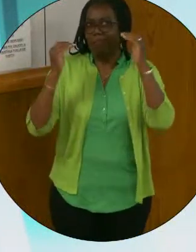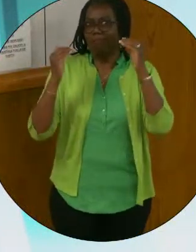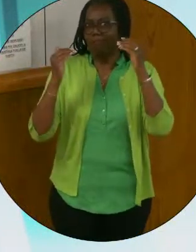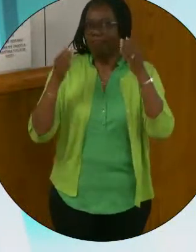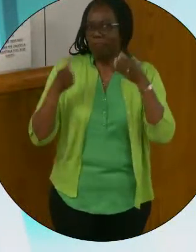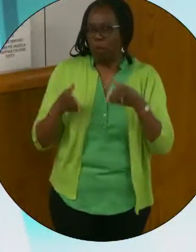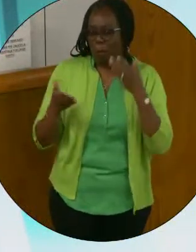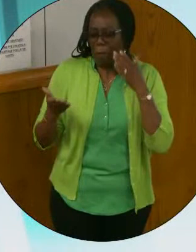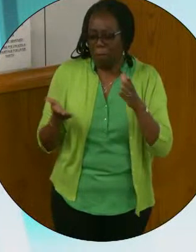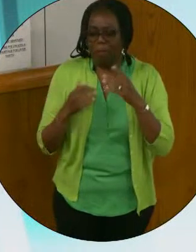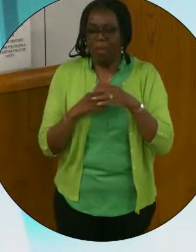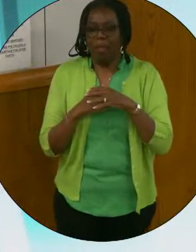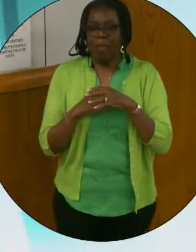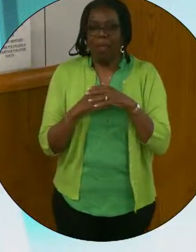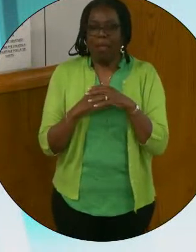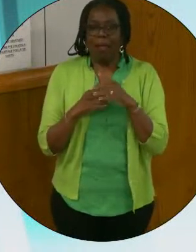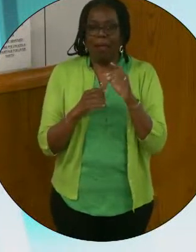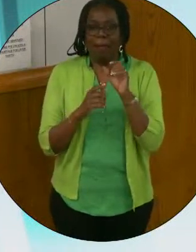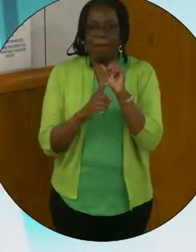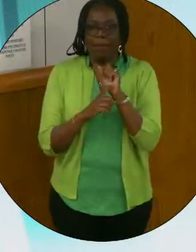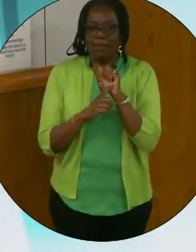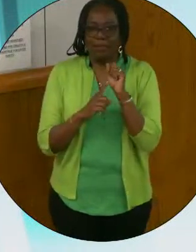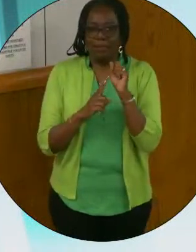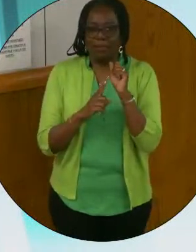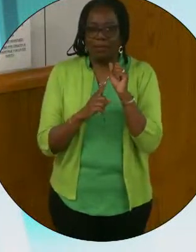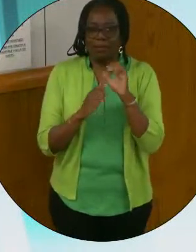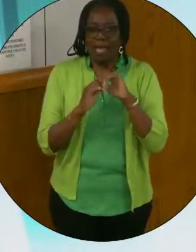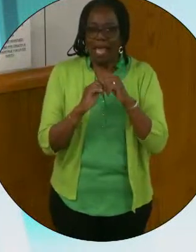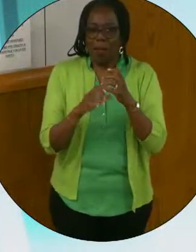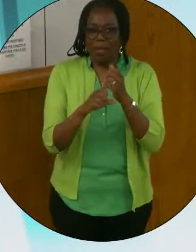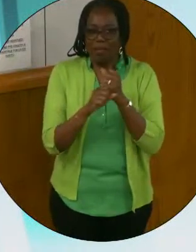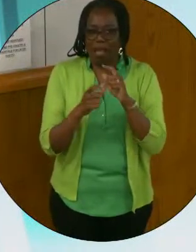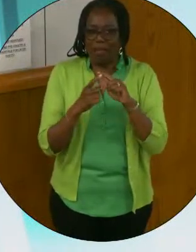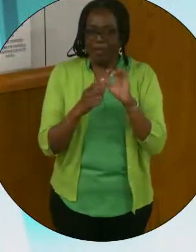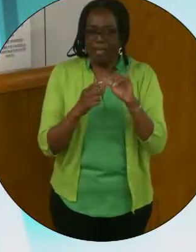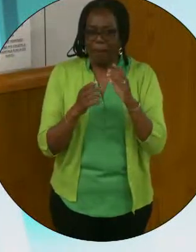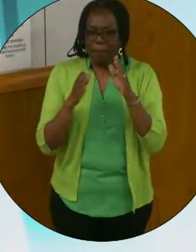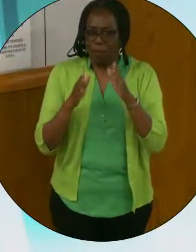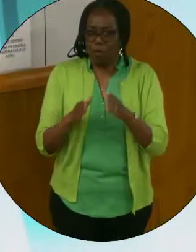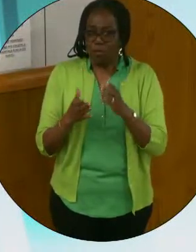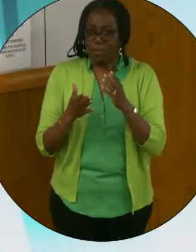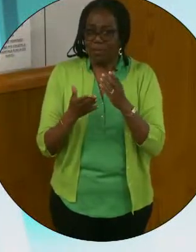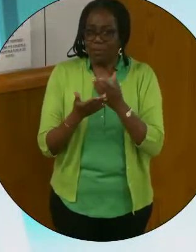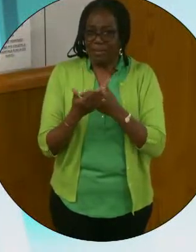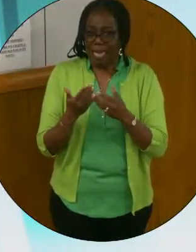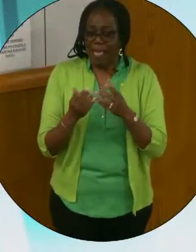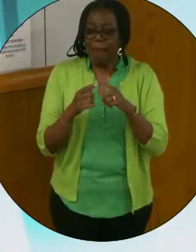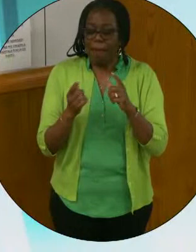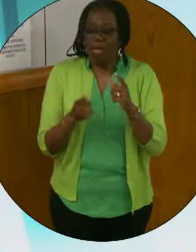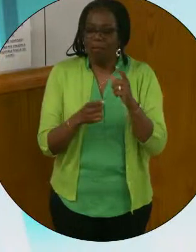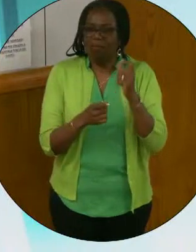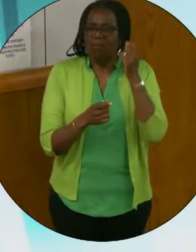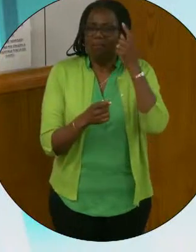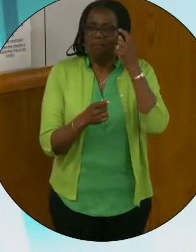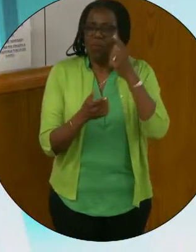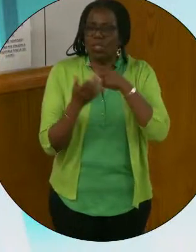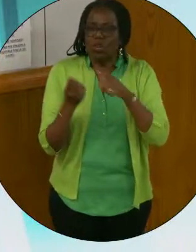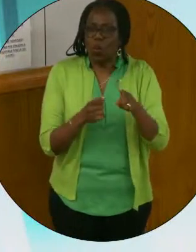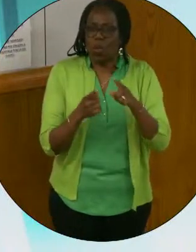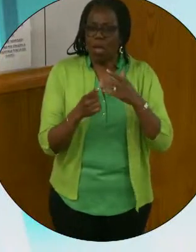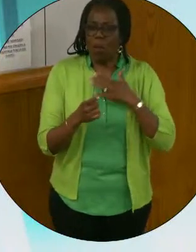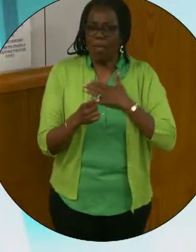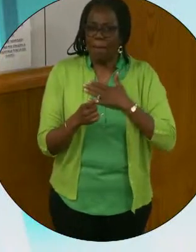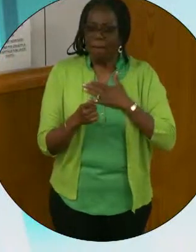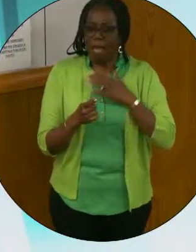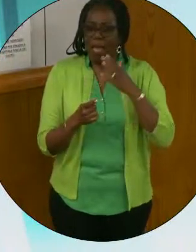So within the situations of hand, the legislature is very familiar with what's going on with my son. They enjoyed the presentations